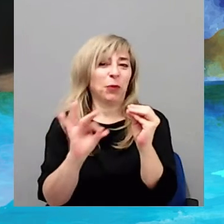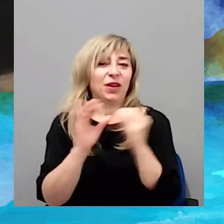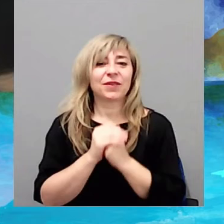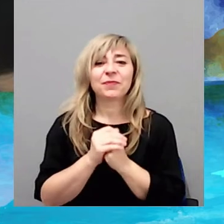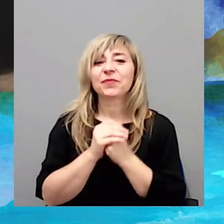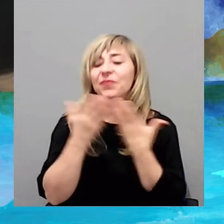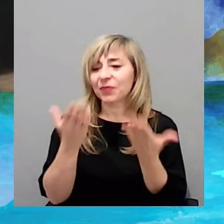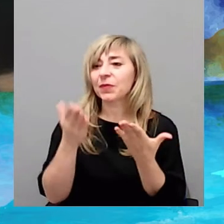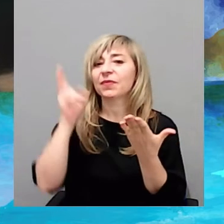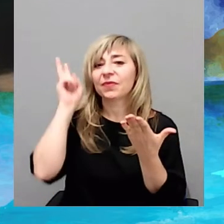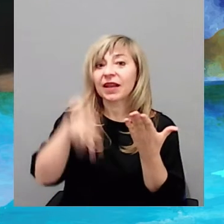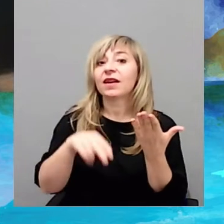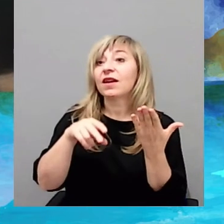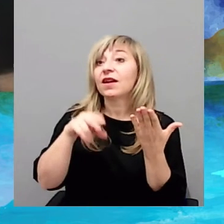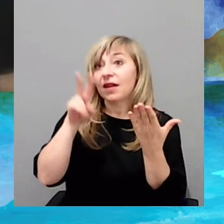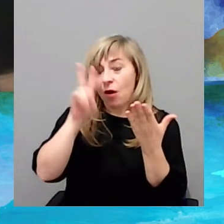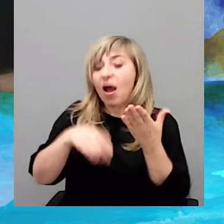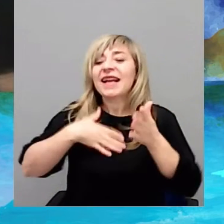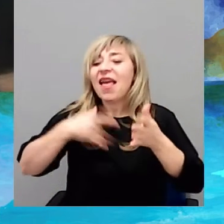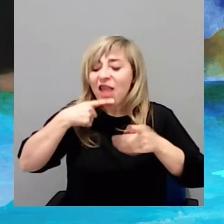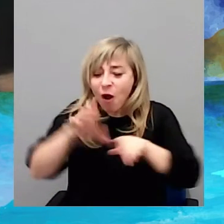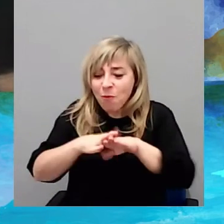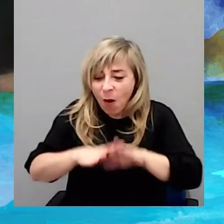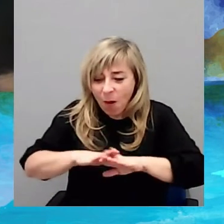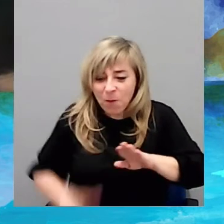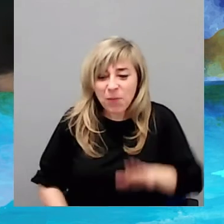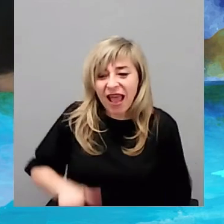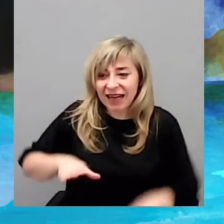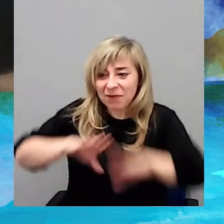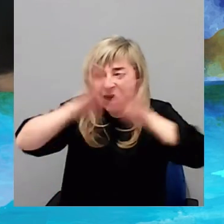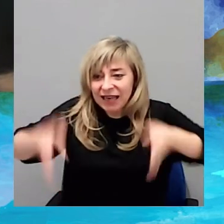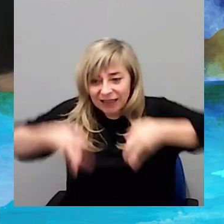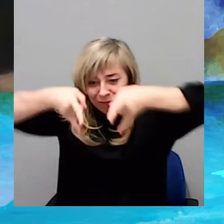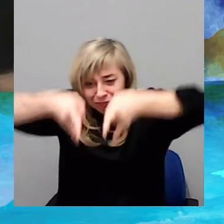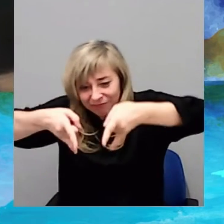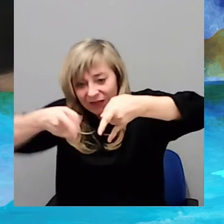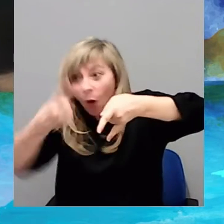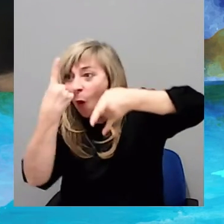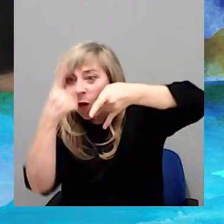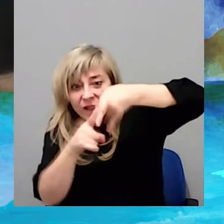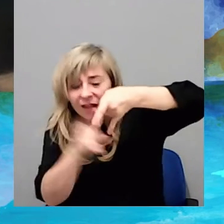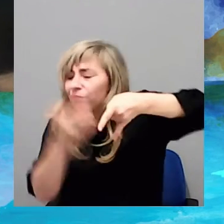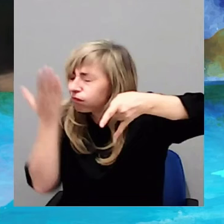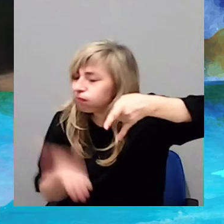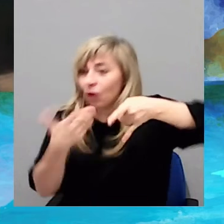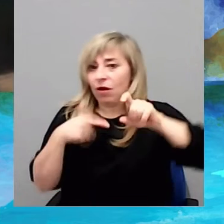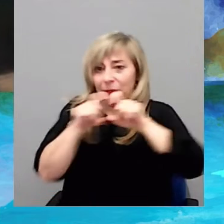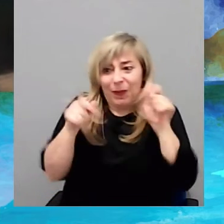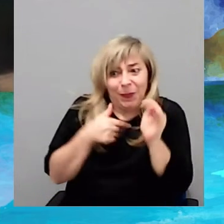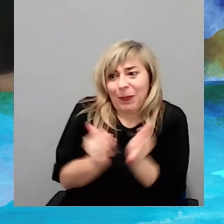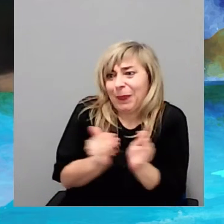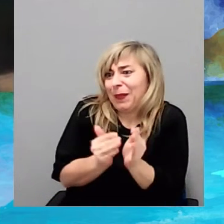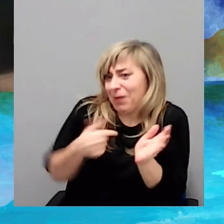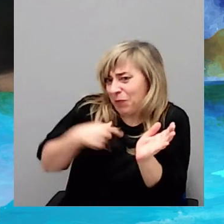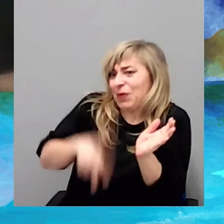es una pata muy importante. Nosotros somos una Is a asociación muy very pequeña important y part nos of cuesta what we mucho do. We are a very small association, algunos